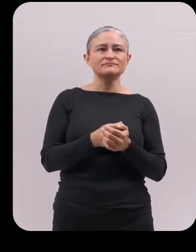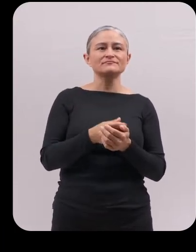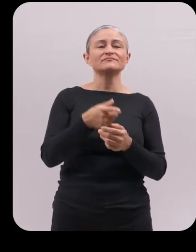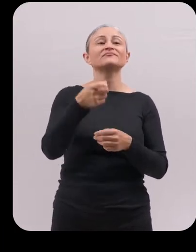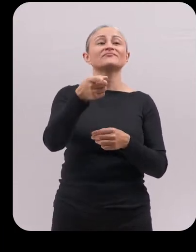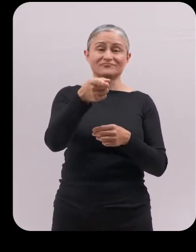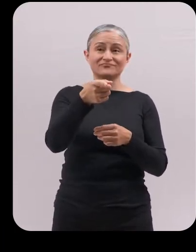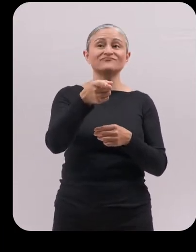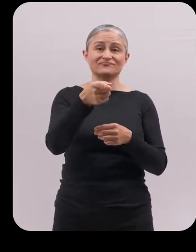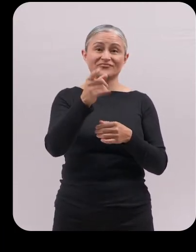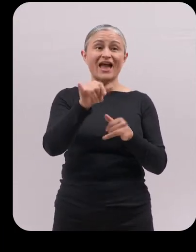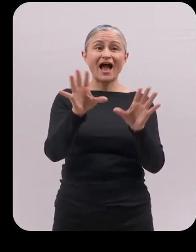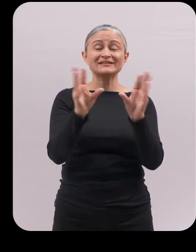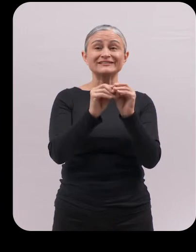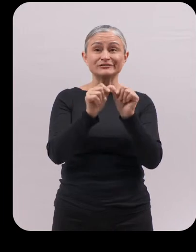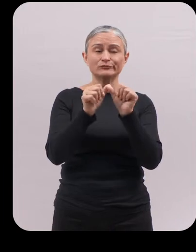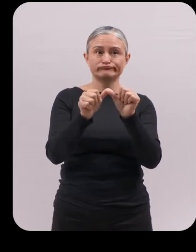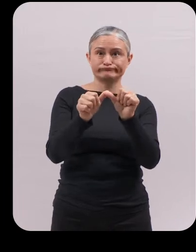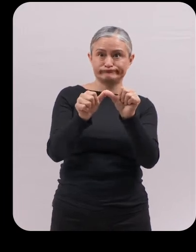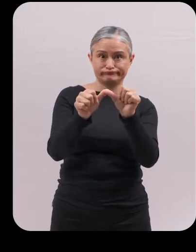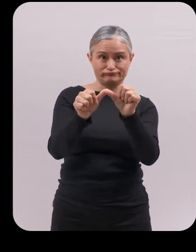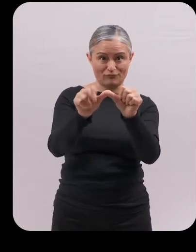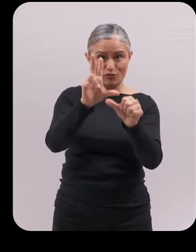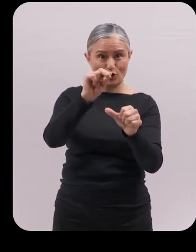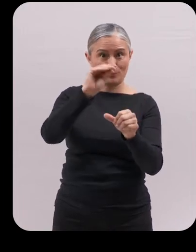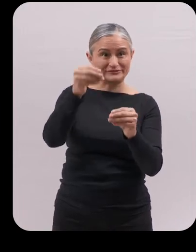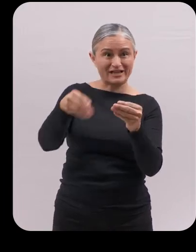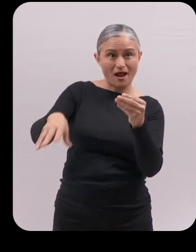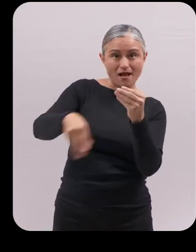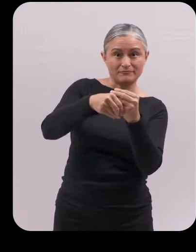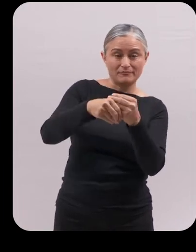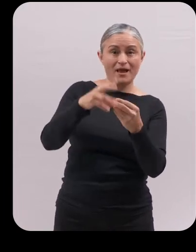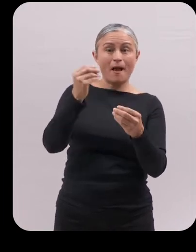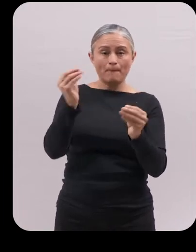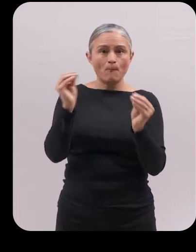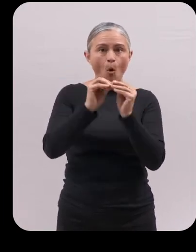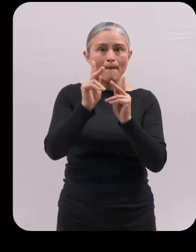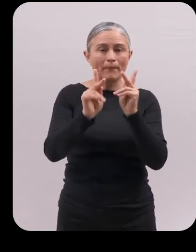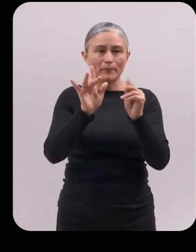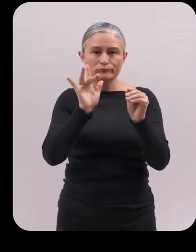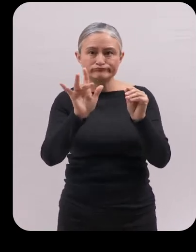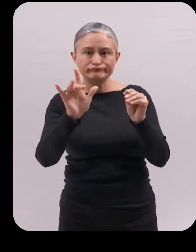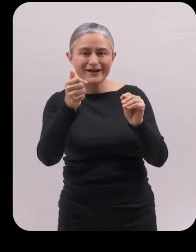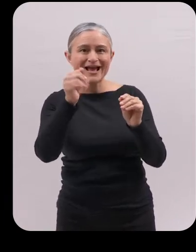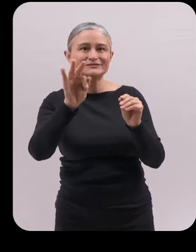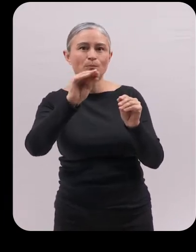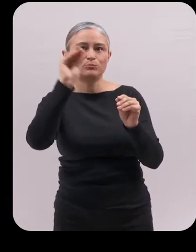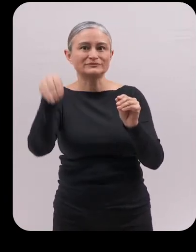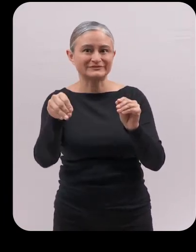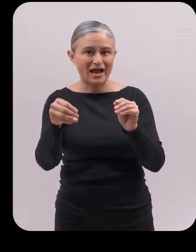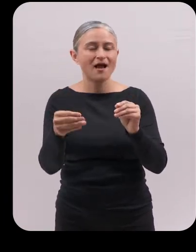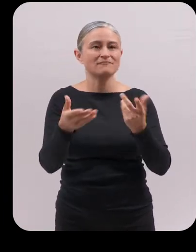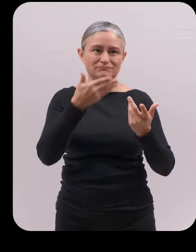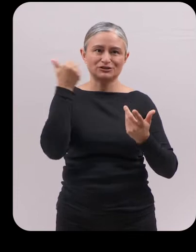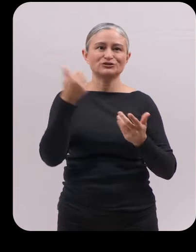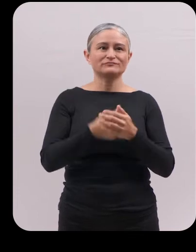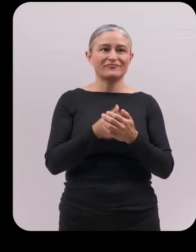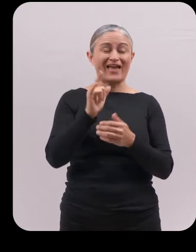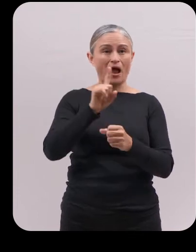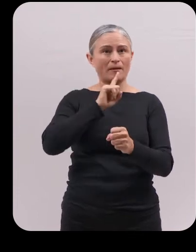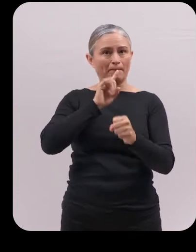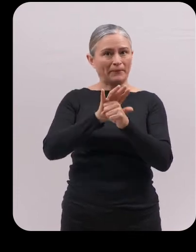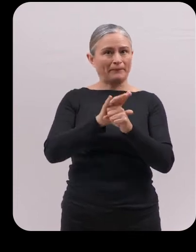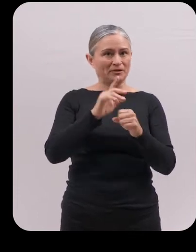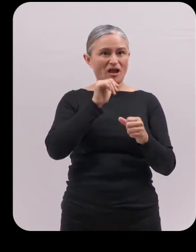session duration by 30% and click-through rate by 19%. This commitment to on-device isn't